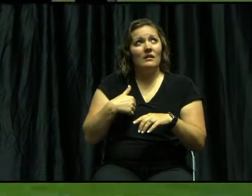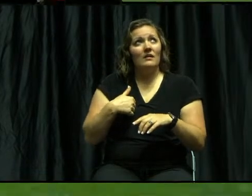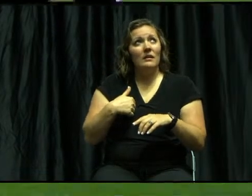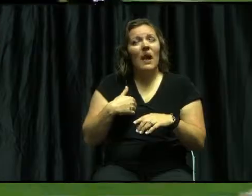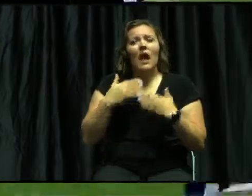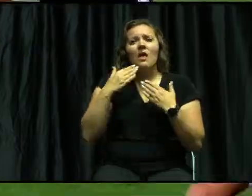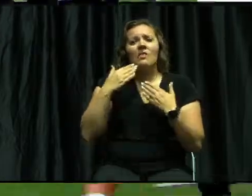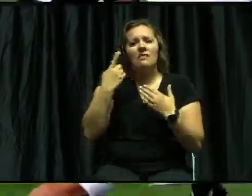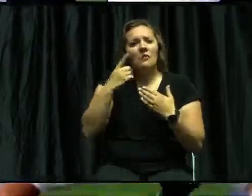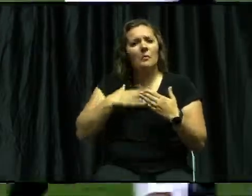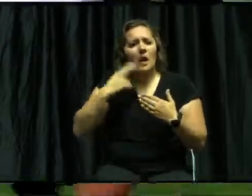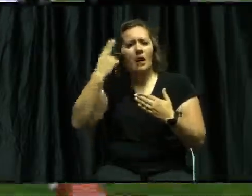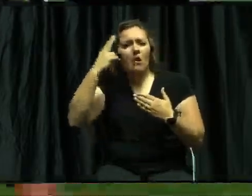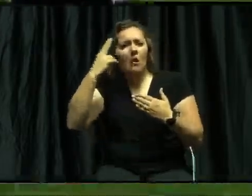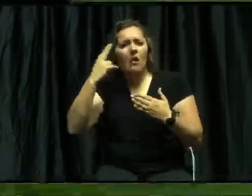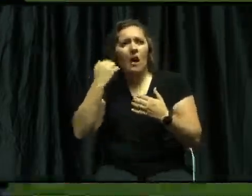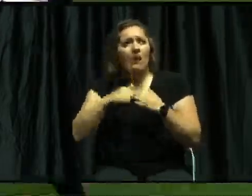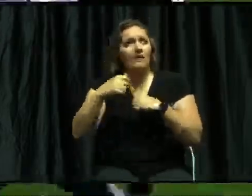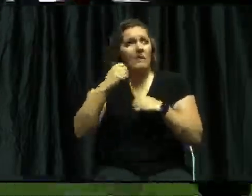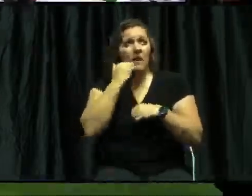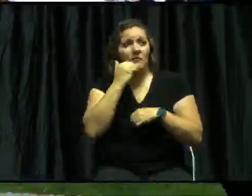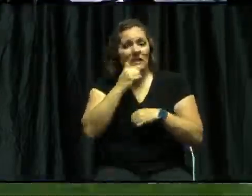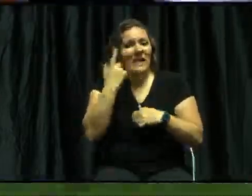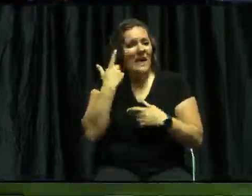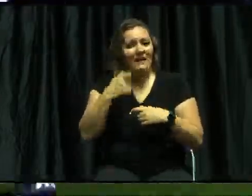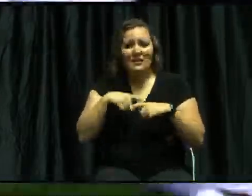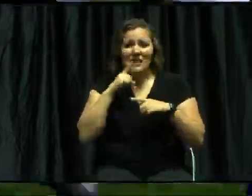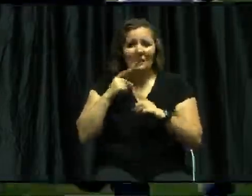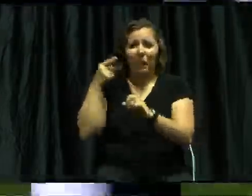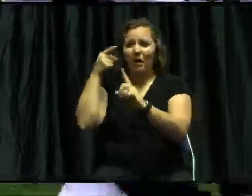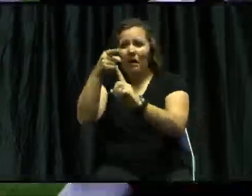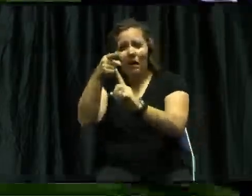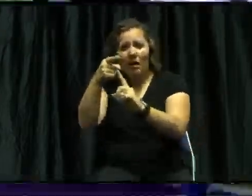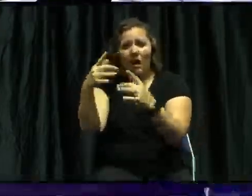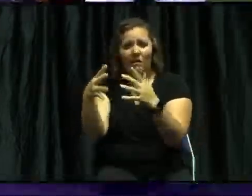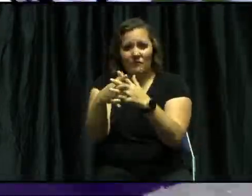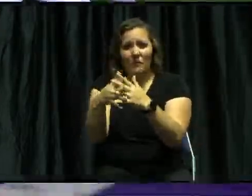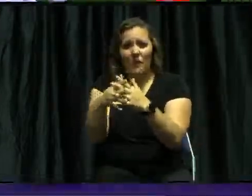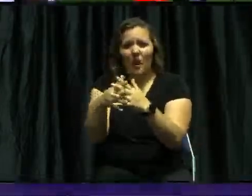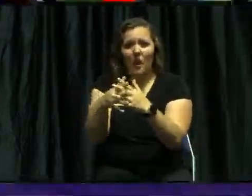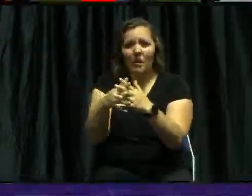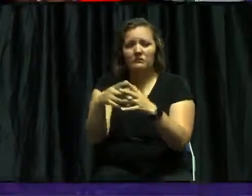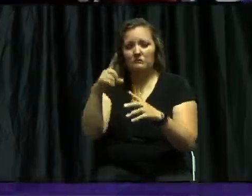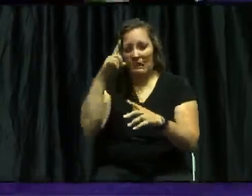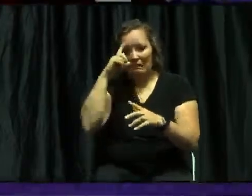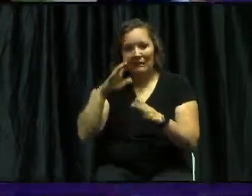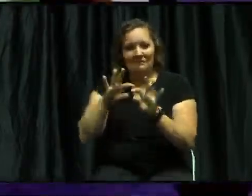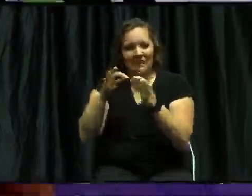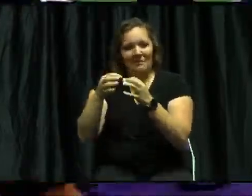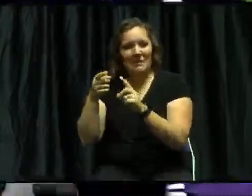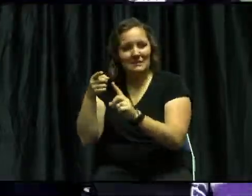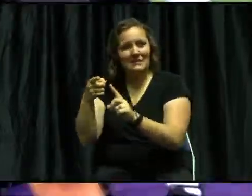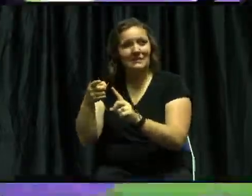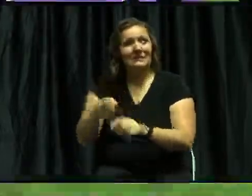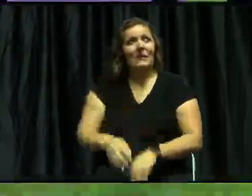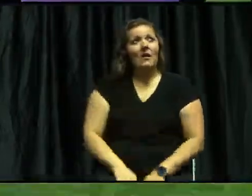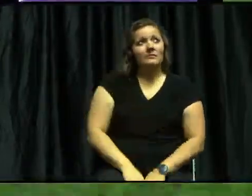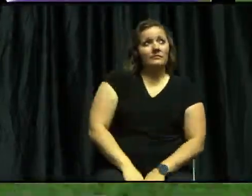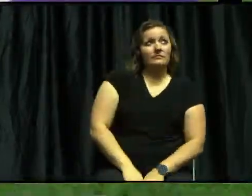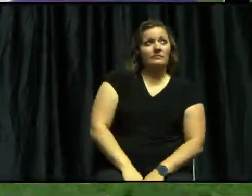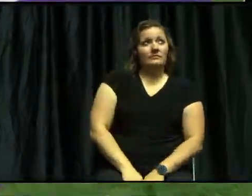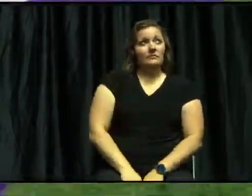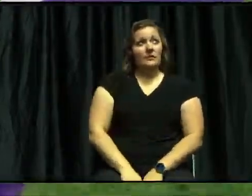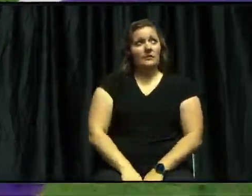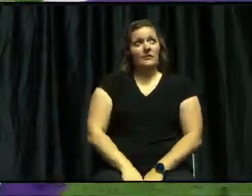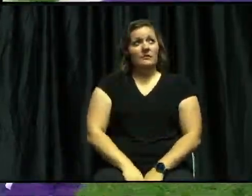day, and every time I'm on that field, I score a touchdown, I instantly thank my family. I point up. Daniel Wright Jr. that time with a little extra